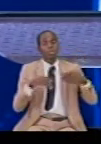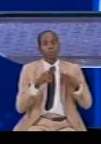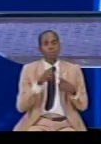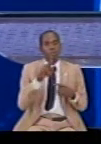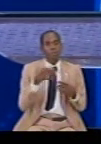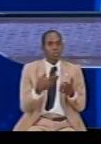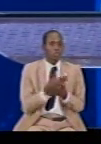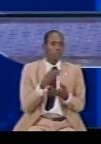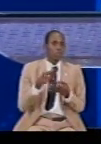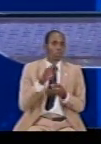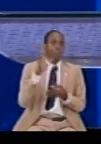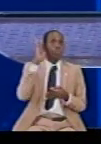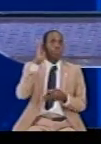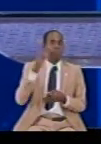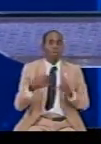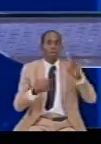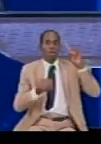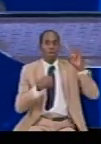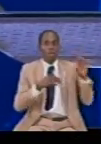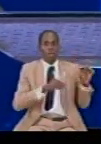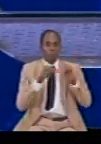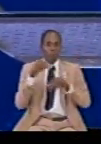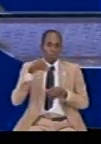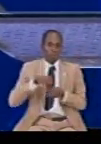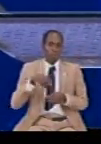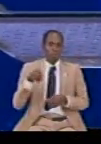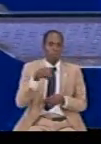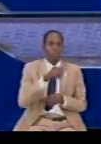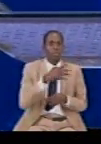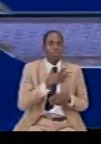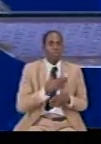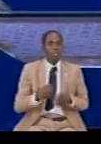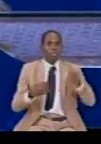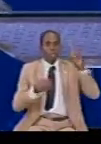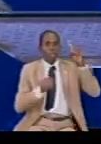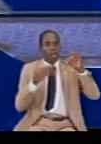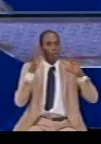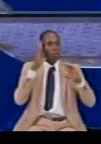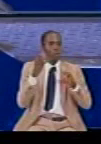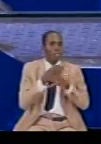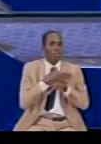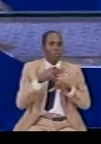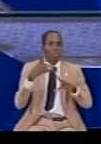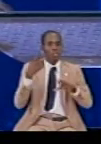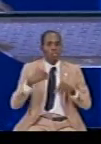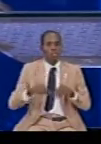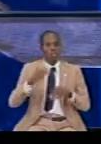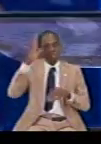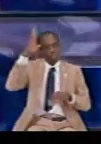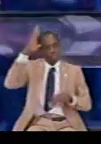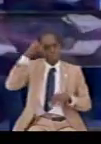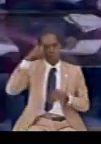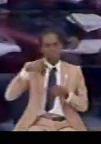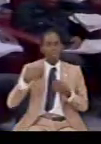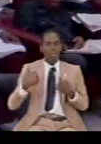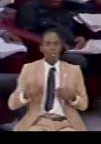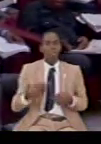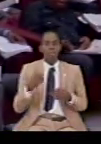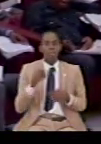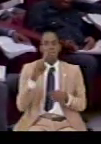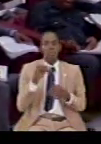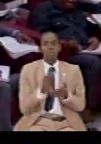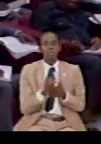will I put within you, and I will take away the stony heart, the one that